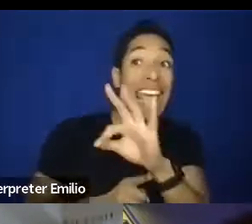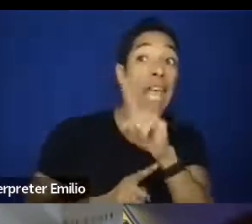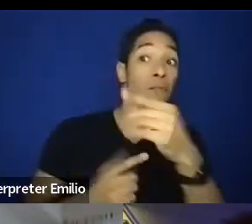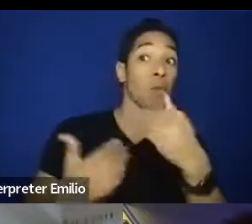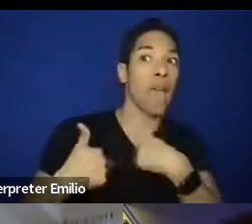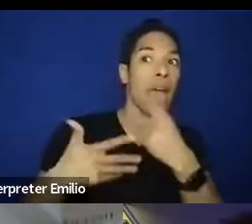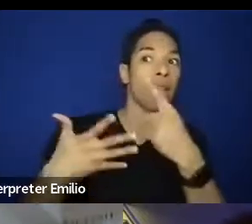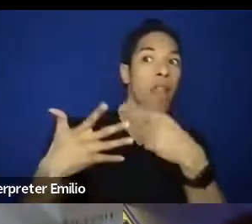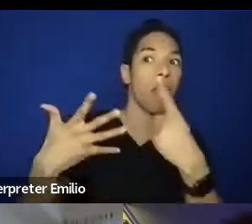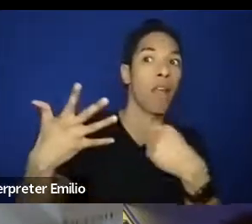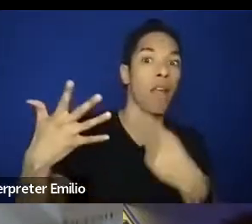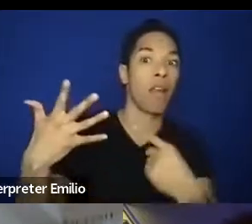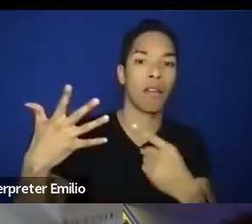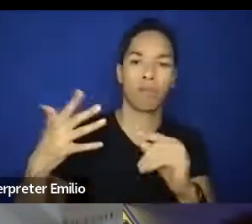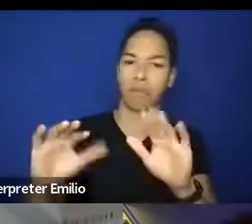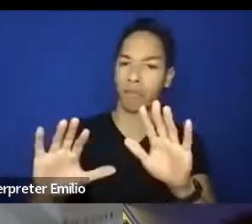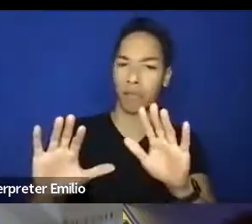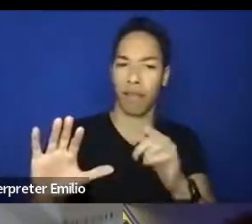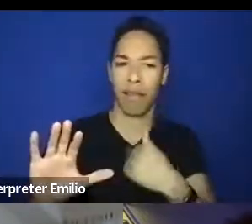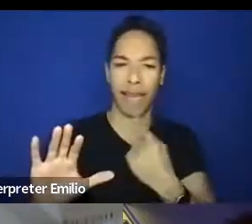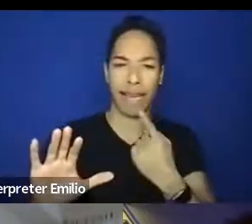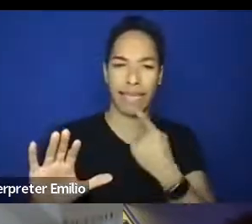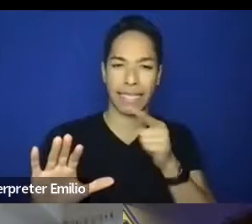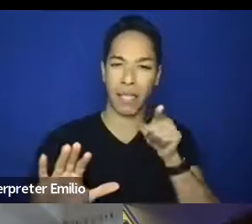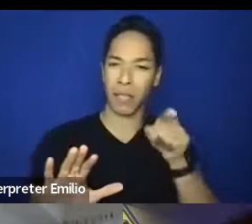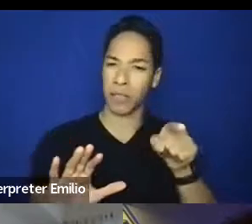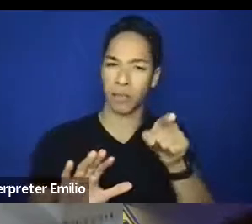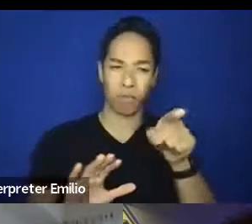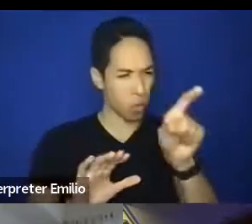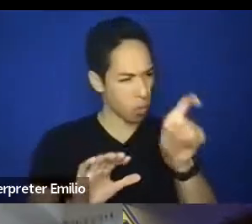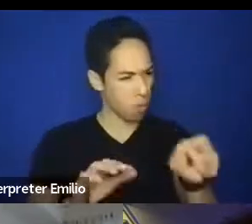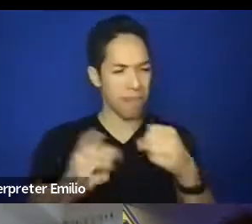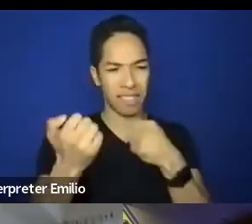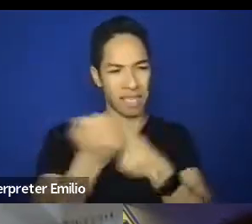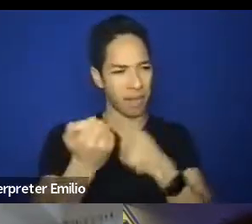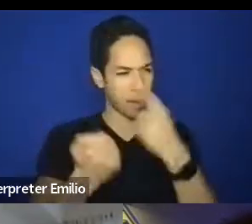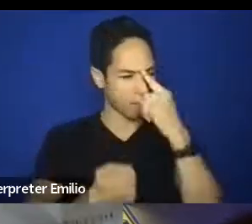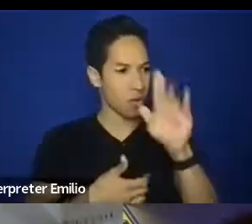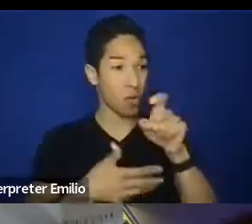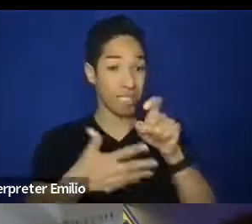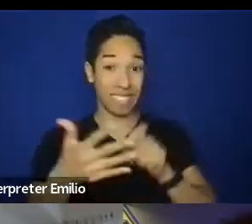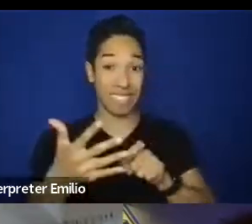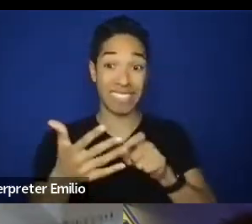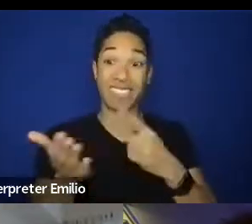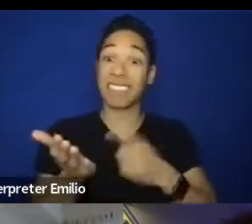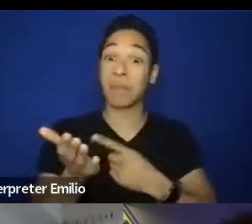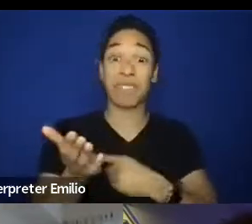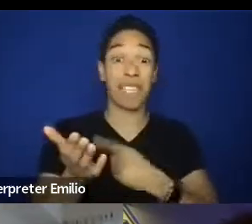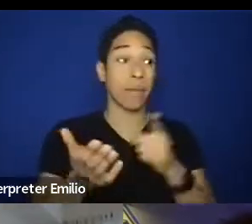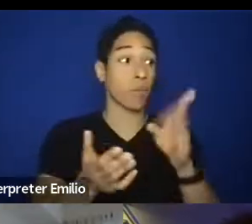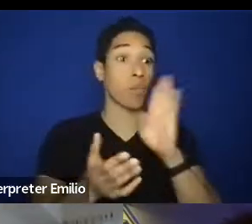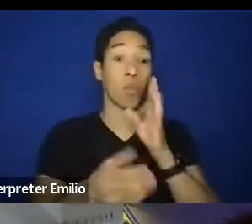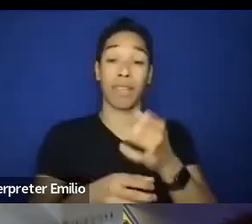her you need to advocate for your needs, where she'll get an audition notice 2 days before,